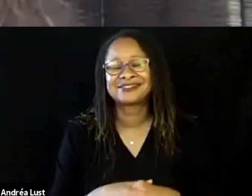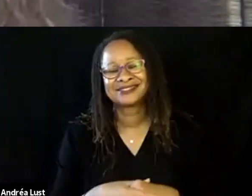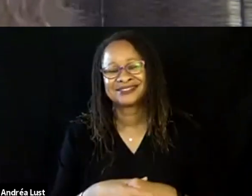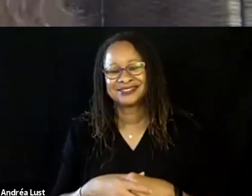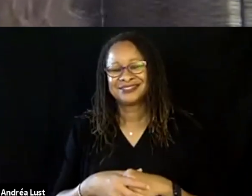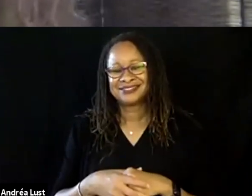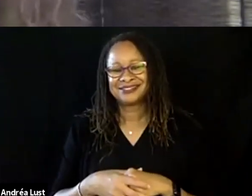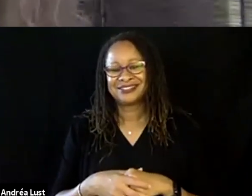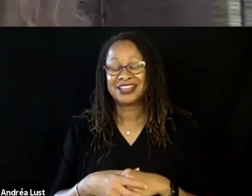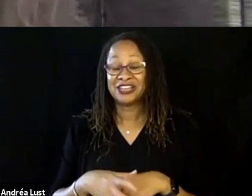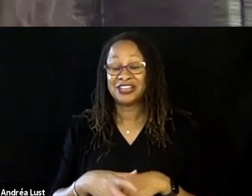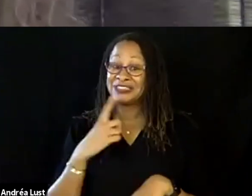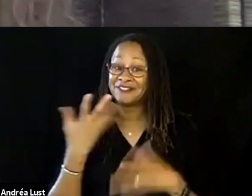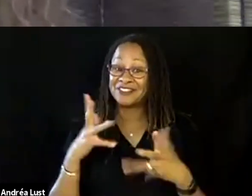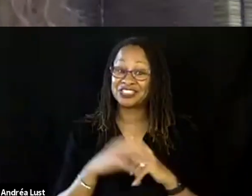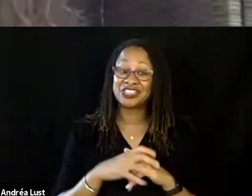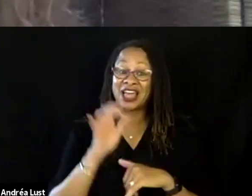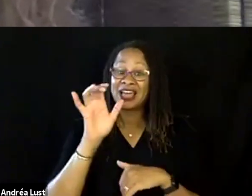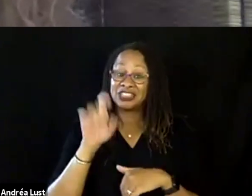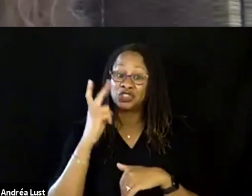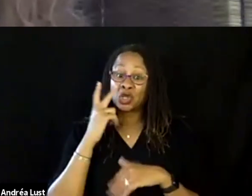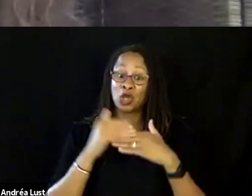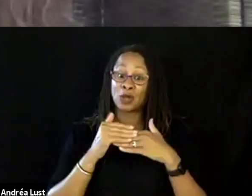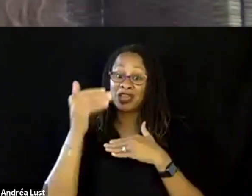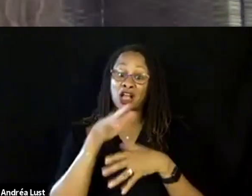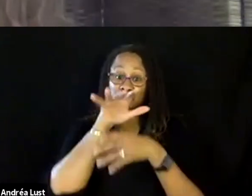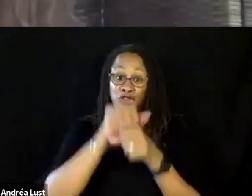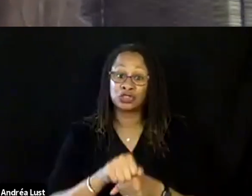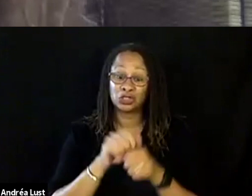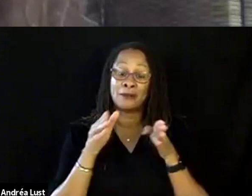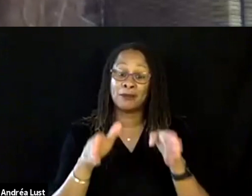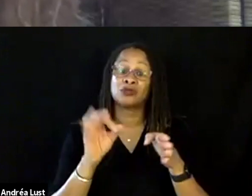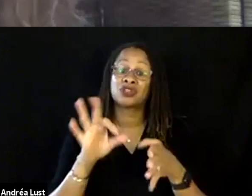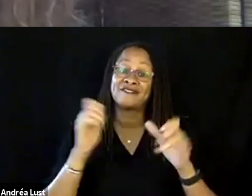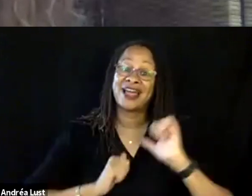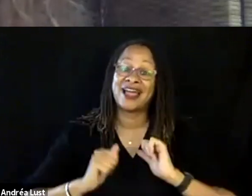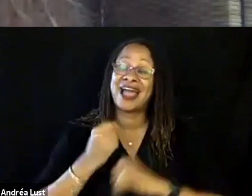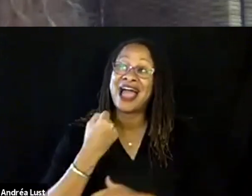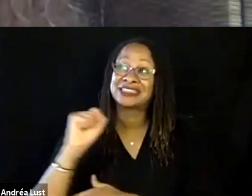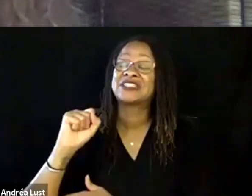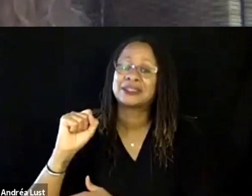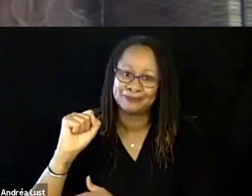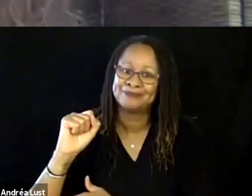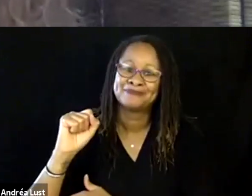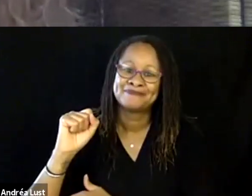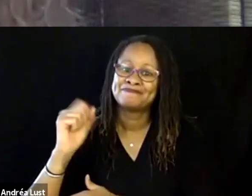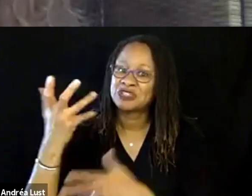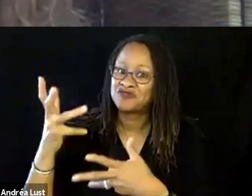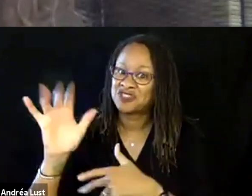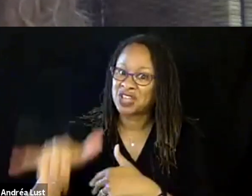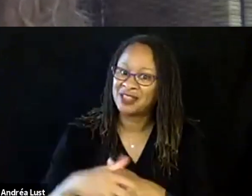But, you know, you've said, you know, you have to look beyond traditional modes, you know, of activism, which you've done.